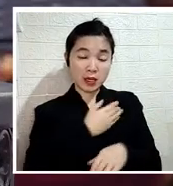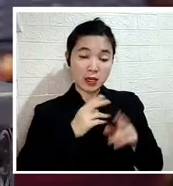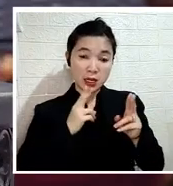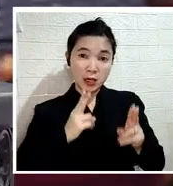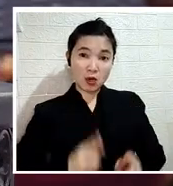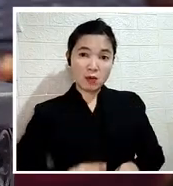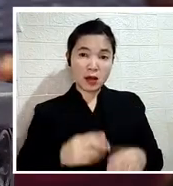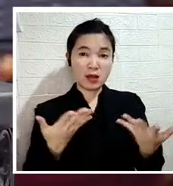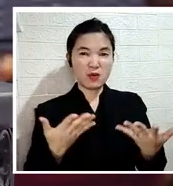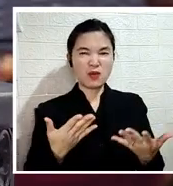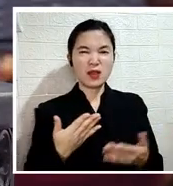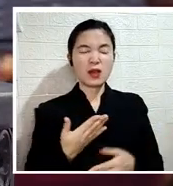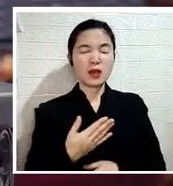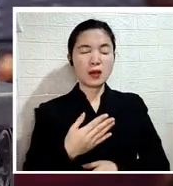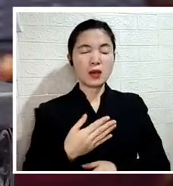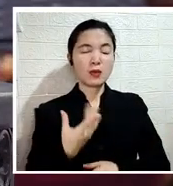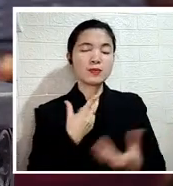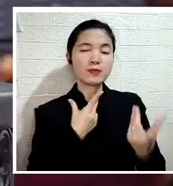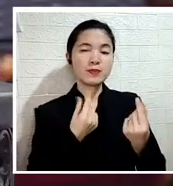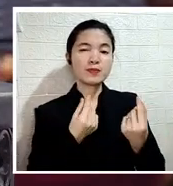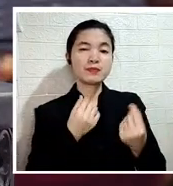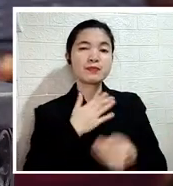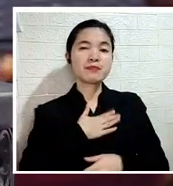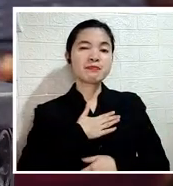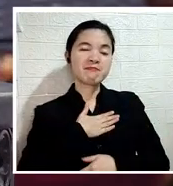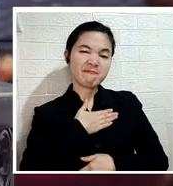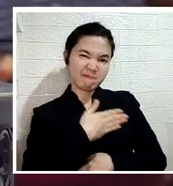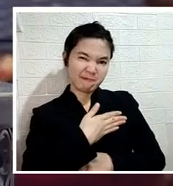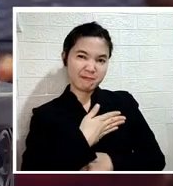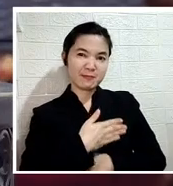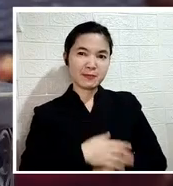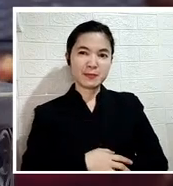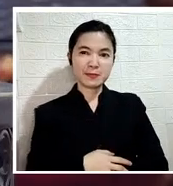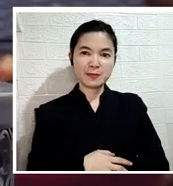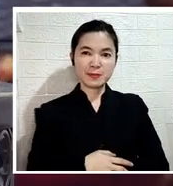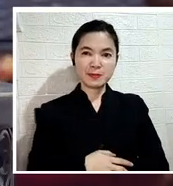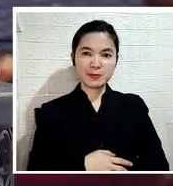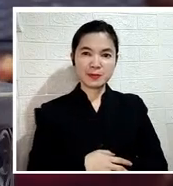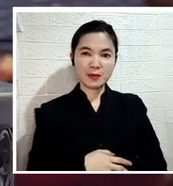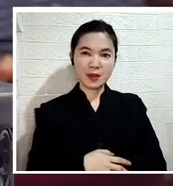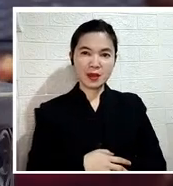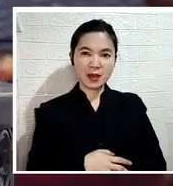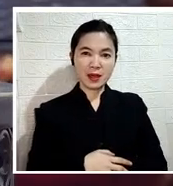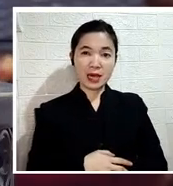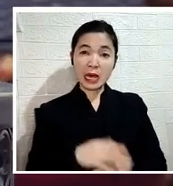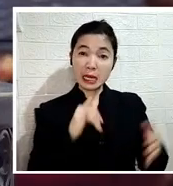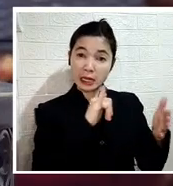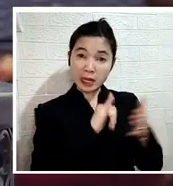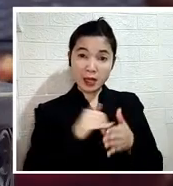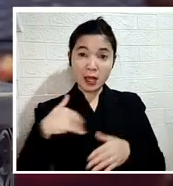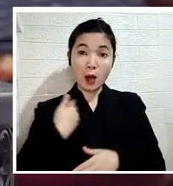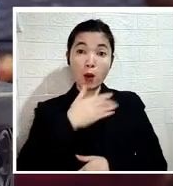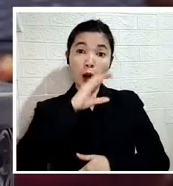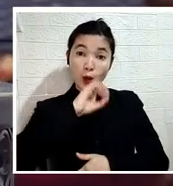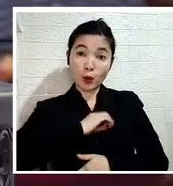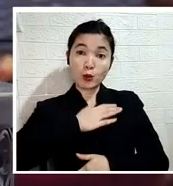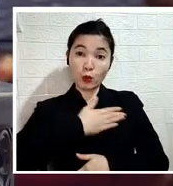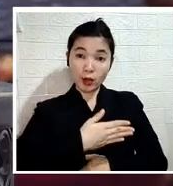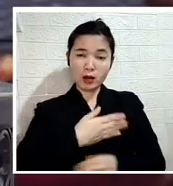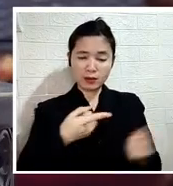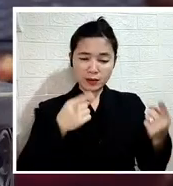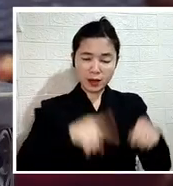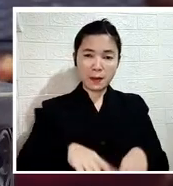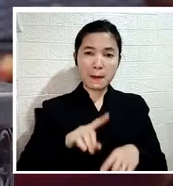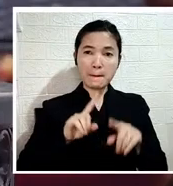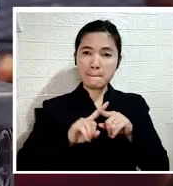no? Usay mapugsanon kaayo ng atong kaubuton may matuman. But God did not